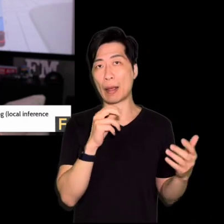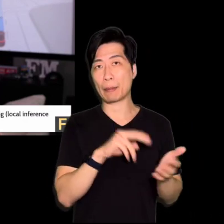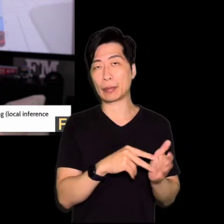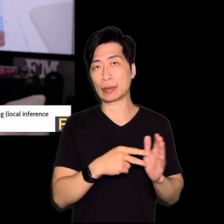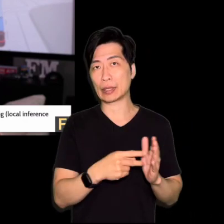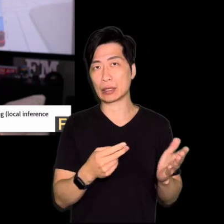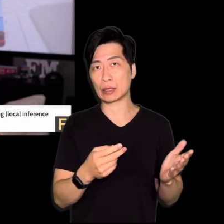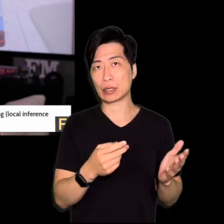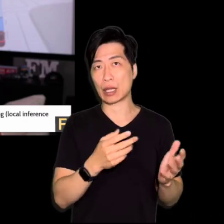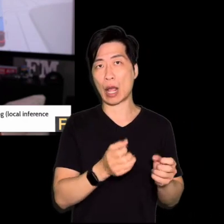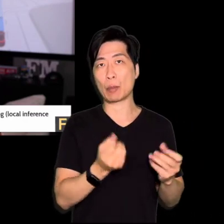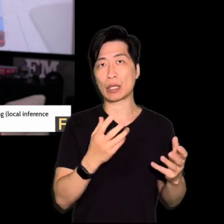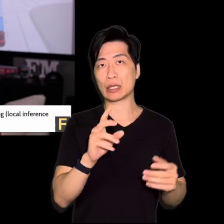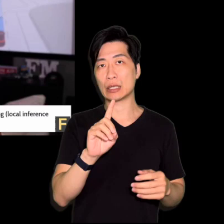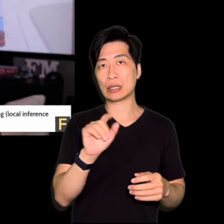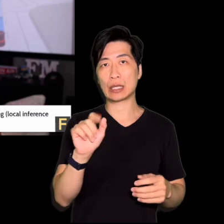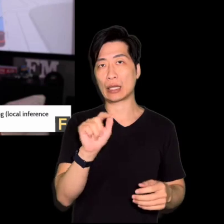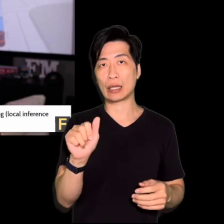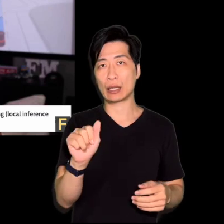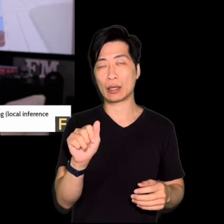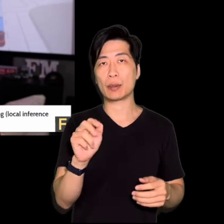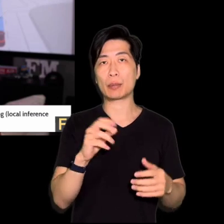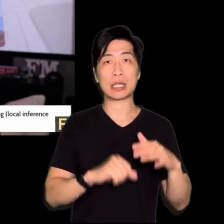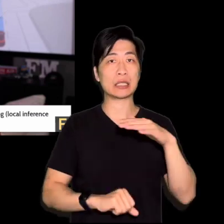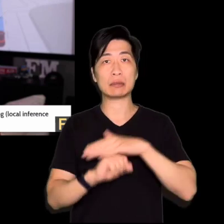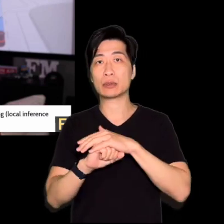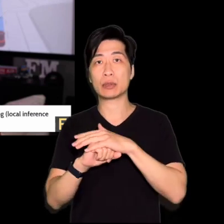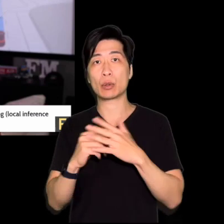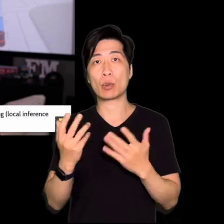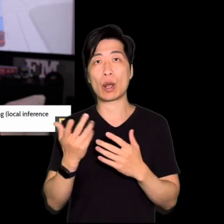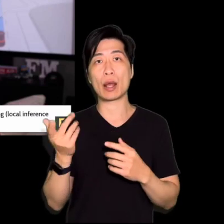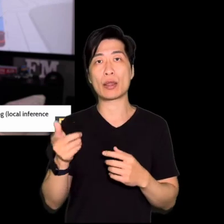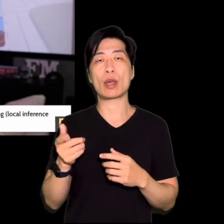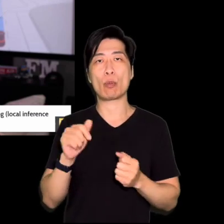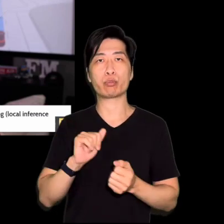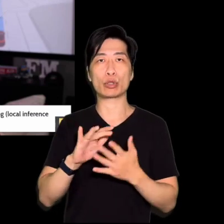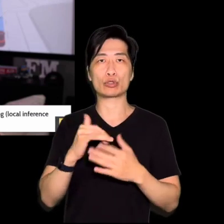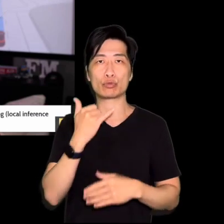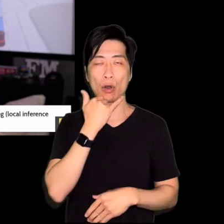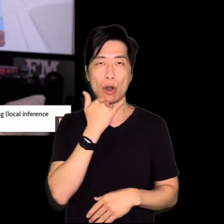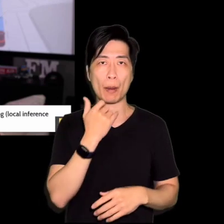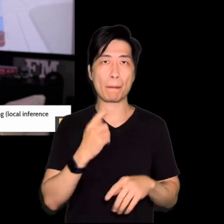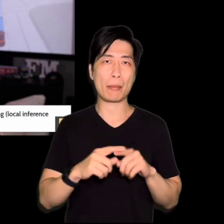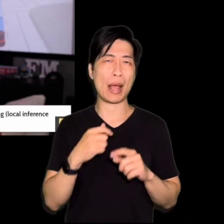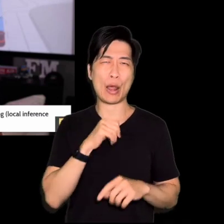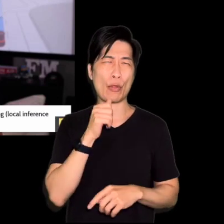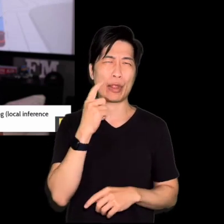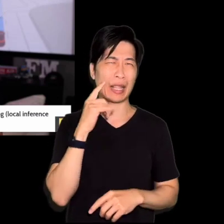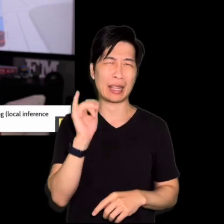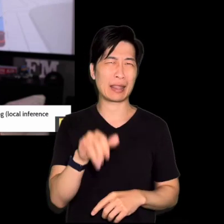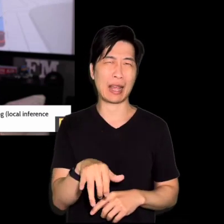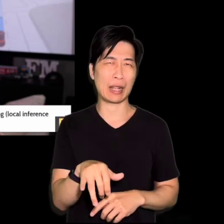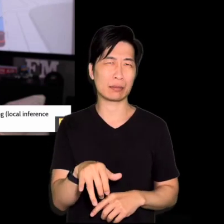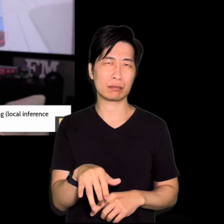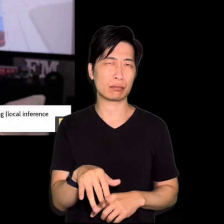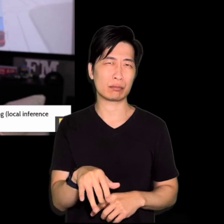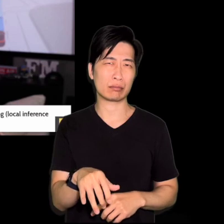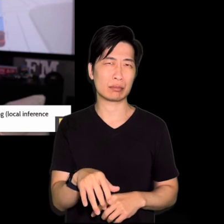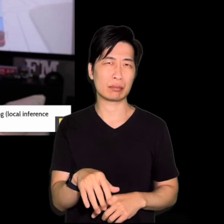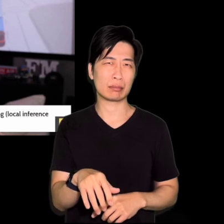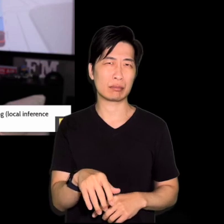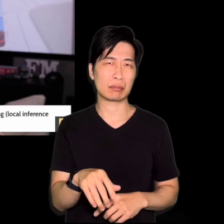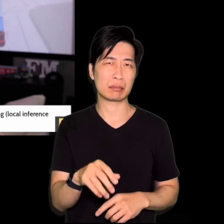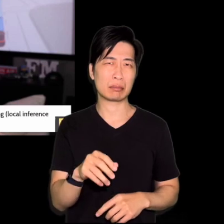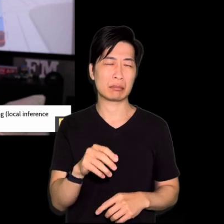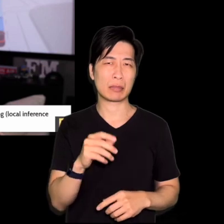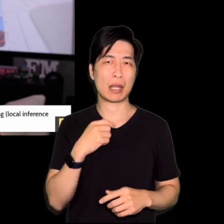ceiling is not necessarily how much data they have, but the ceiling might be the approach is wrong. But I don't think that's the